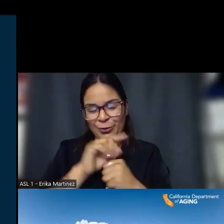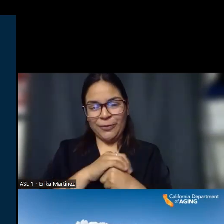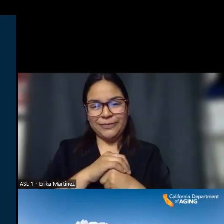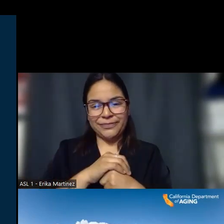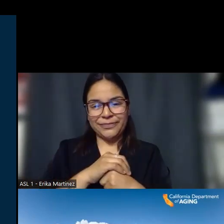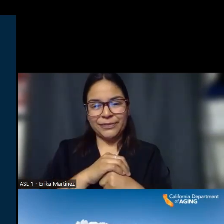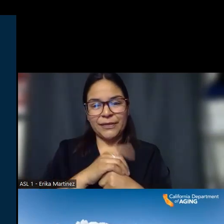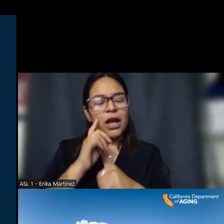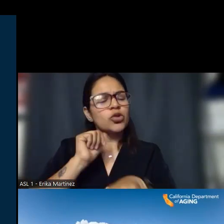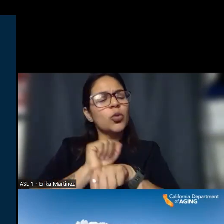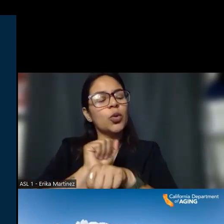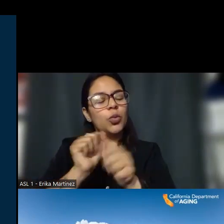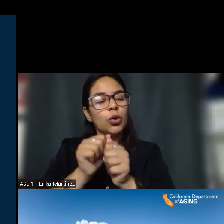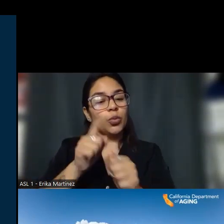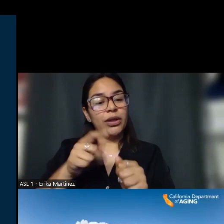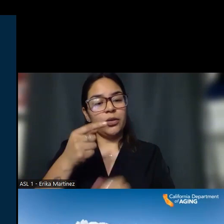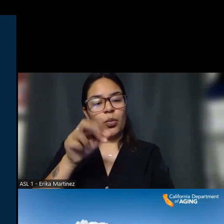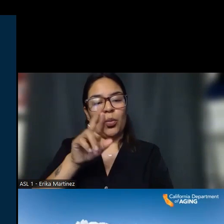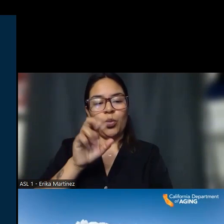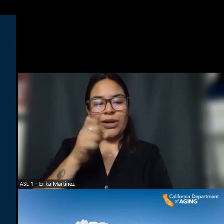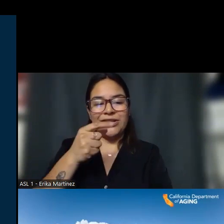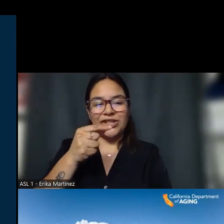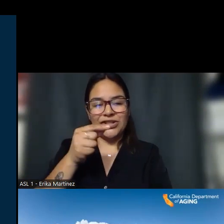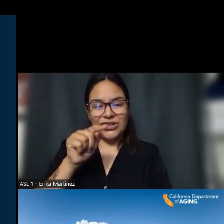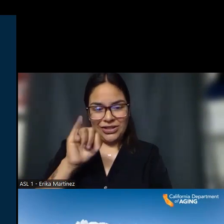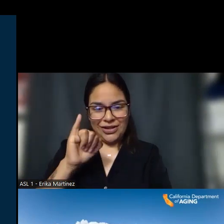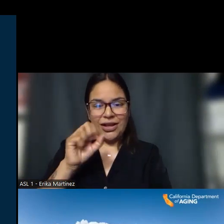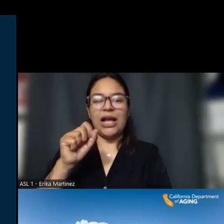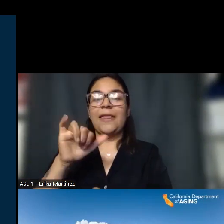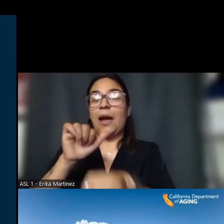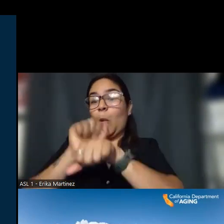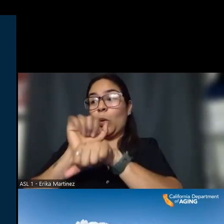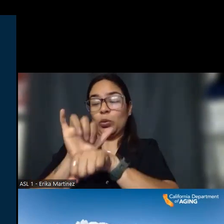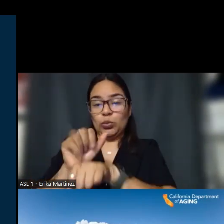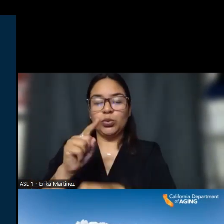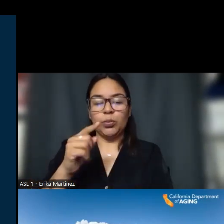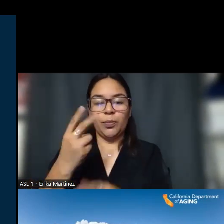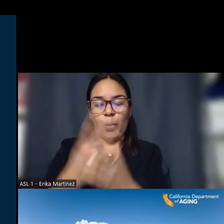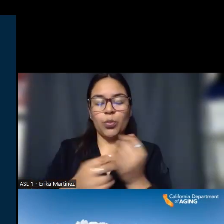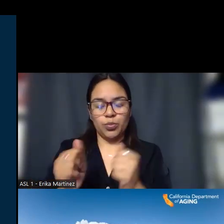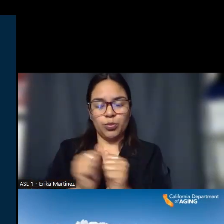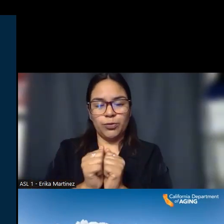with her public guardian work, so you all have seen me in that role as well. Next slide, please.